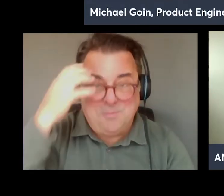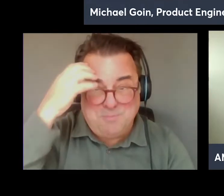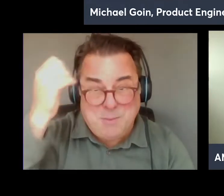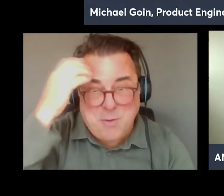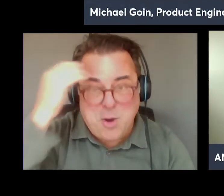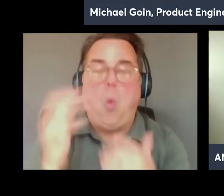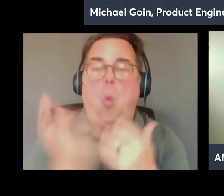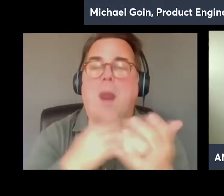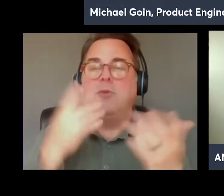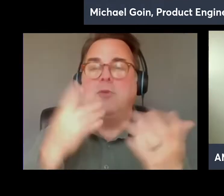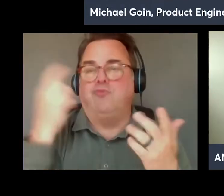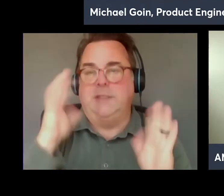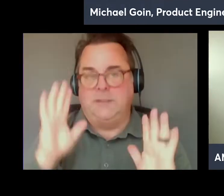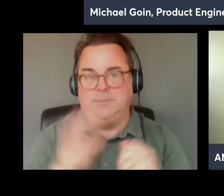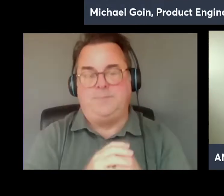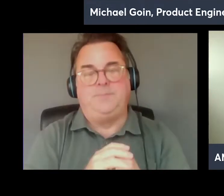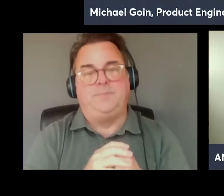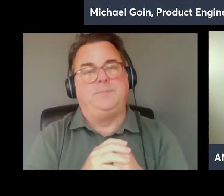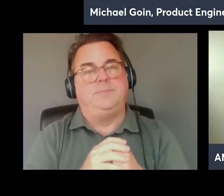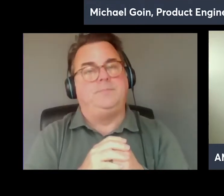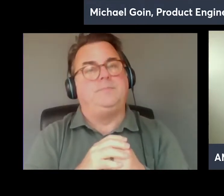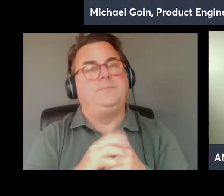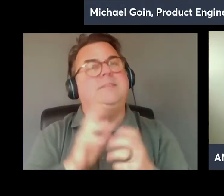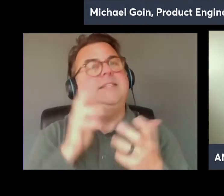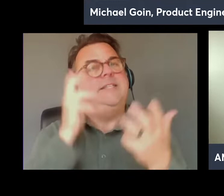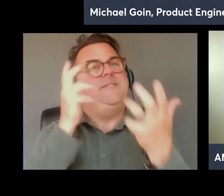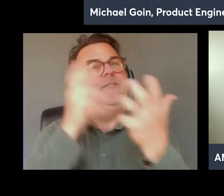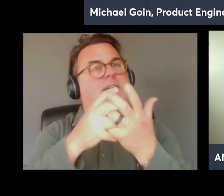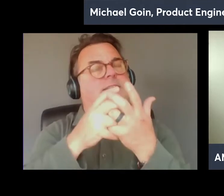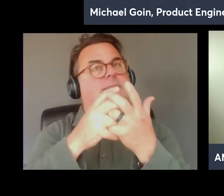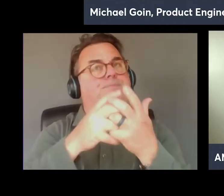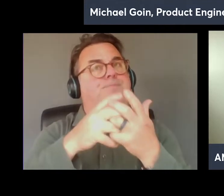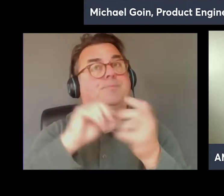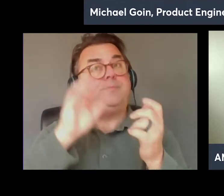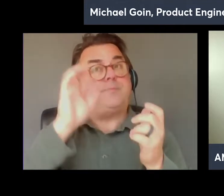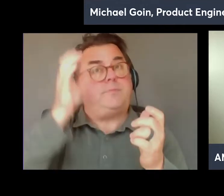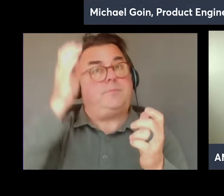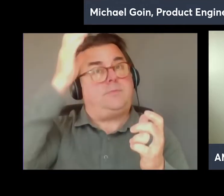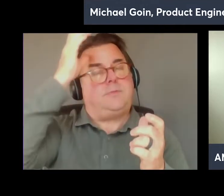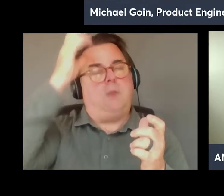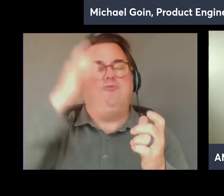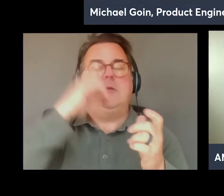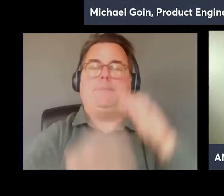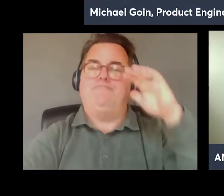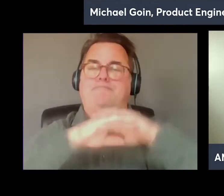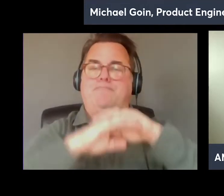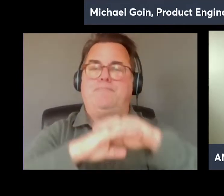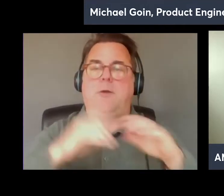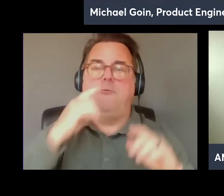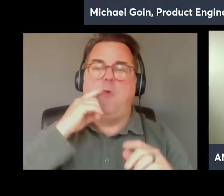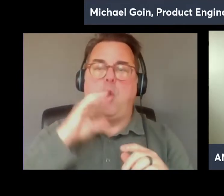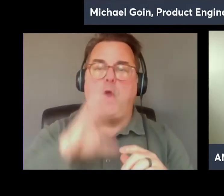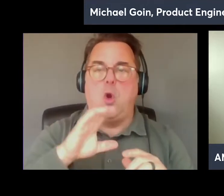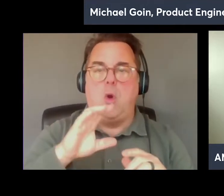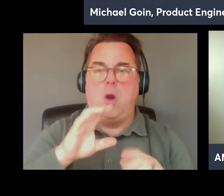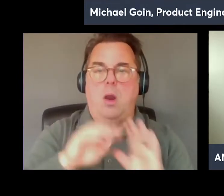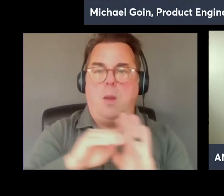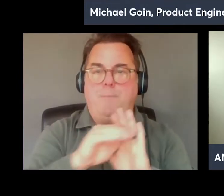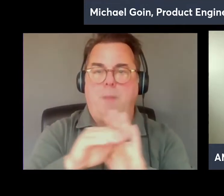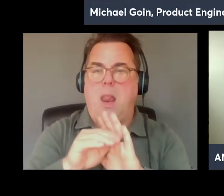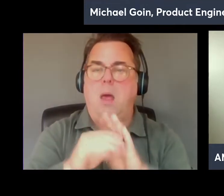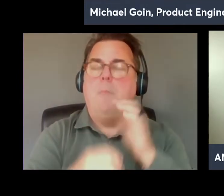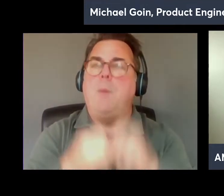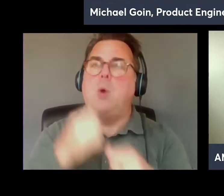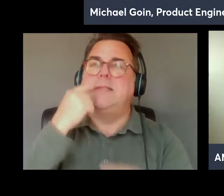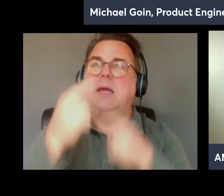this totally fits into the larger scope of optimizing your models. Most people know this by quantization. This